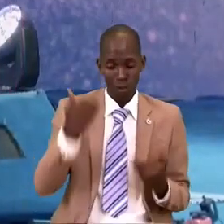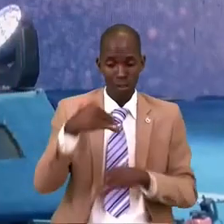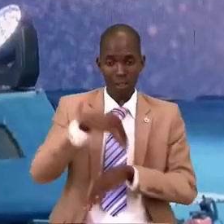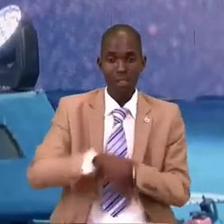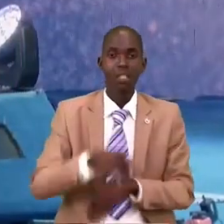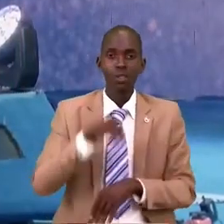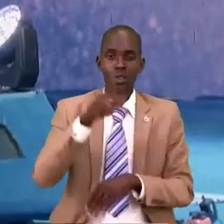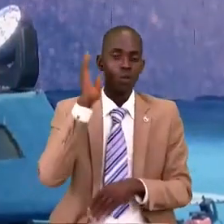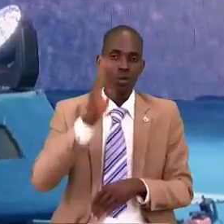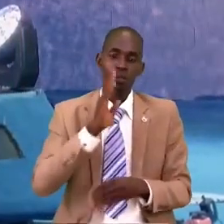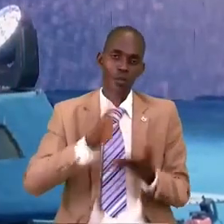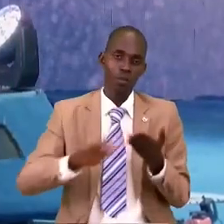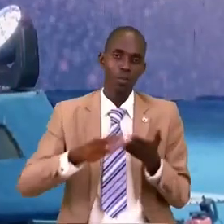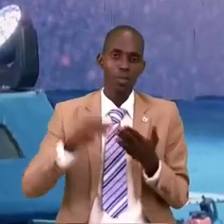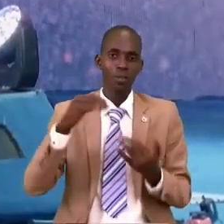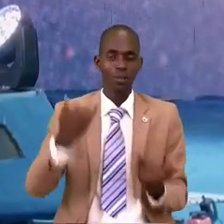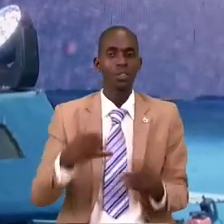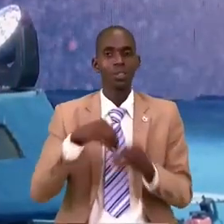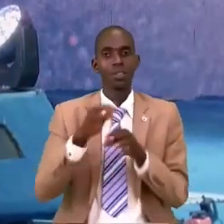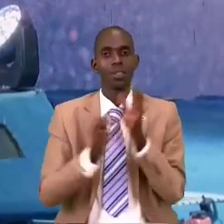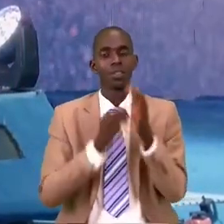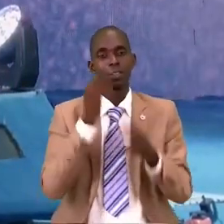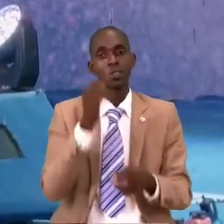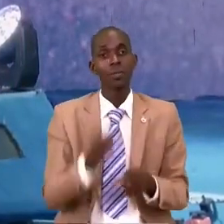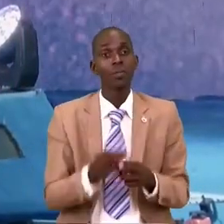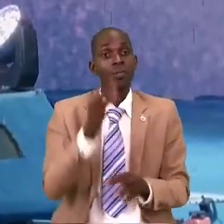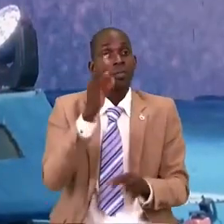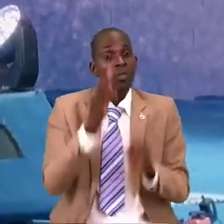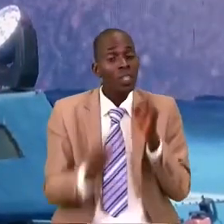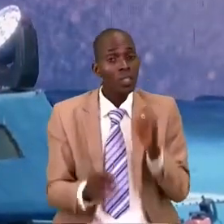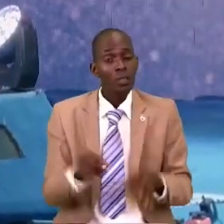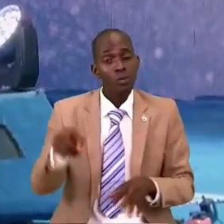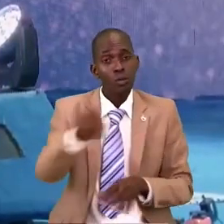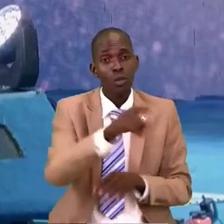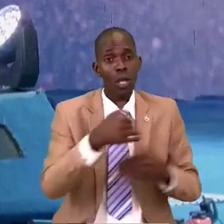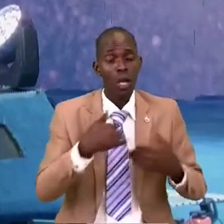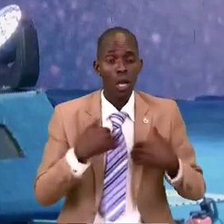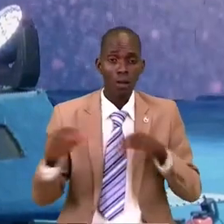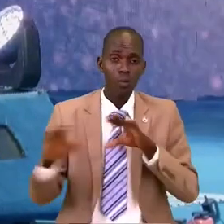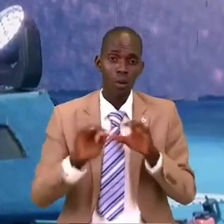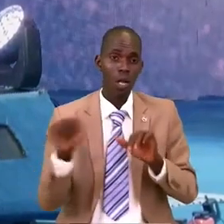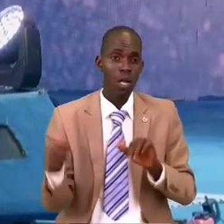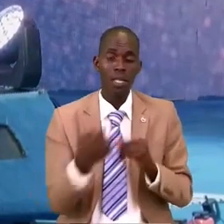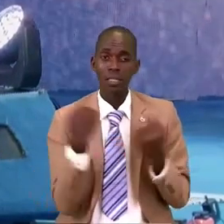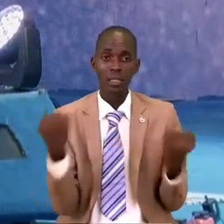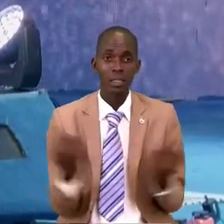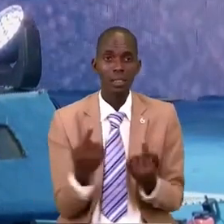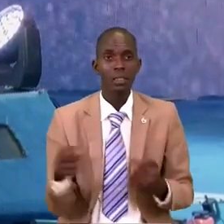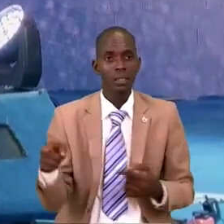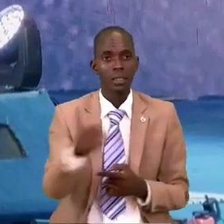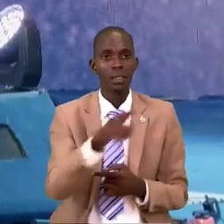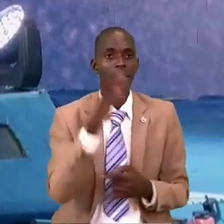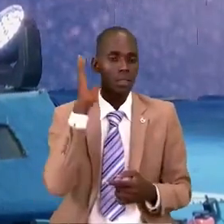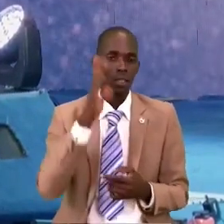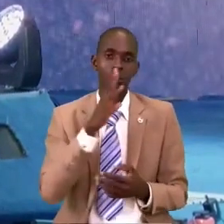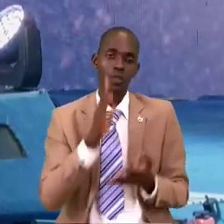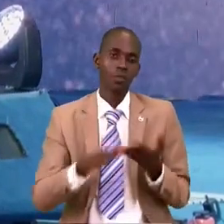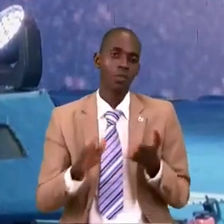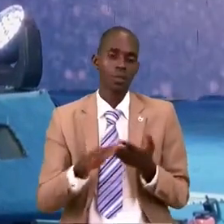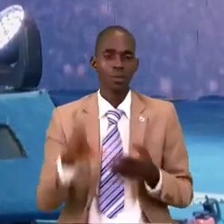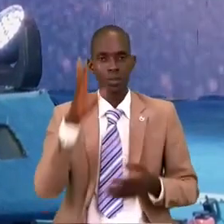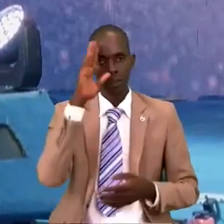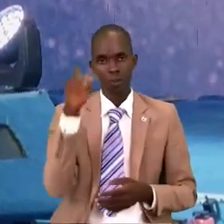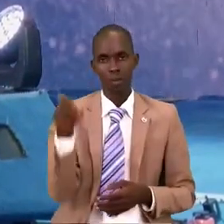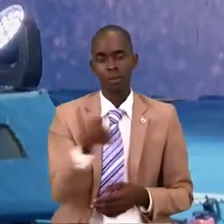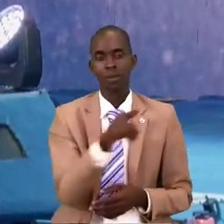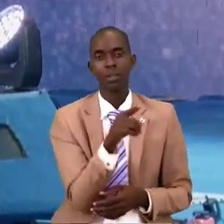forgiven him. Look at verse 16. It says, confess your faults one to another. What's that